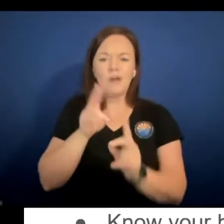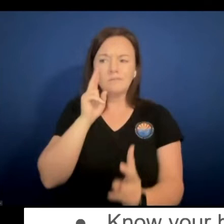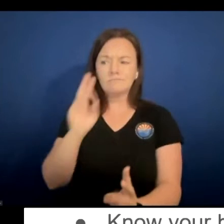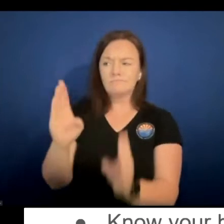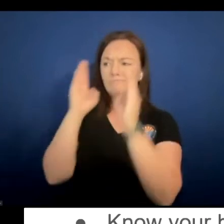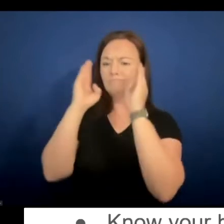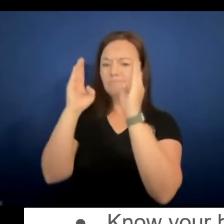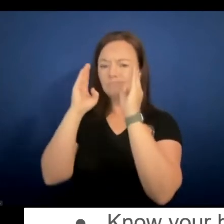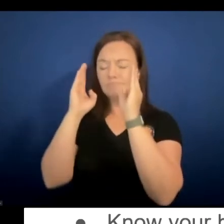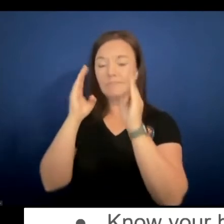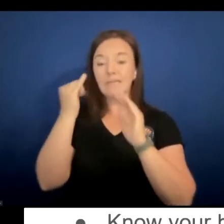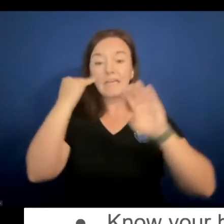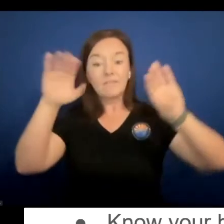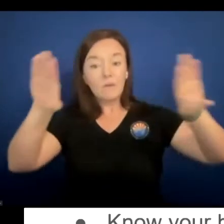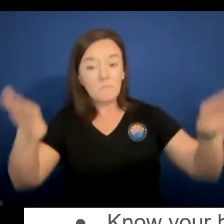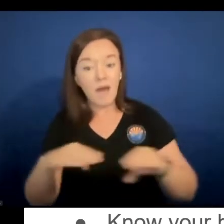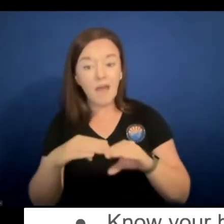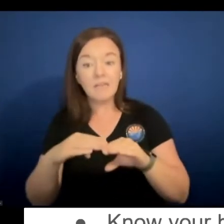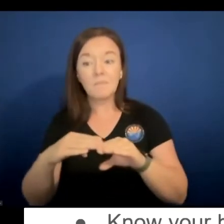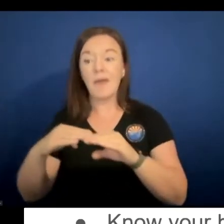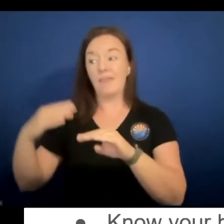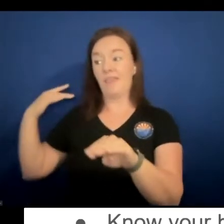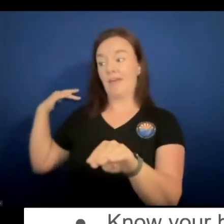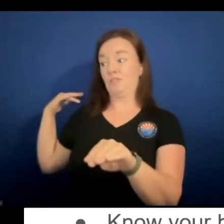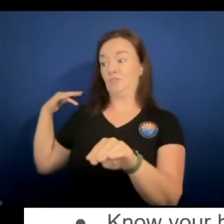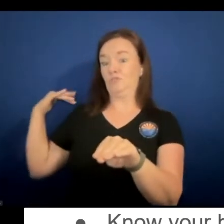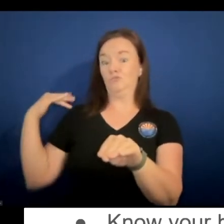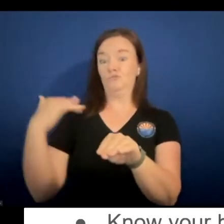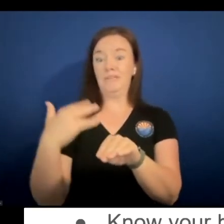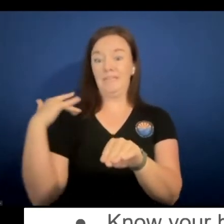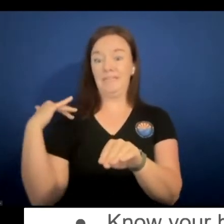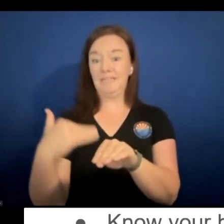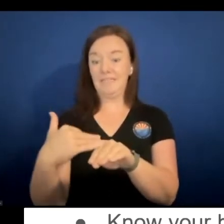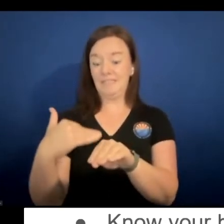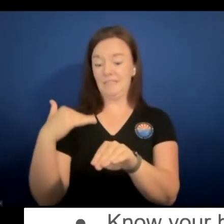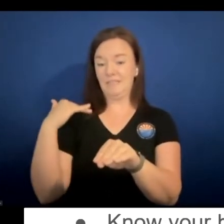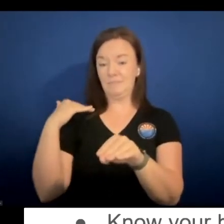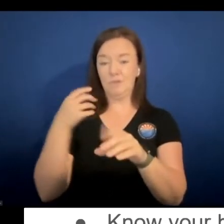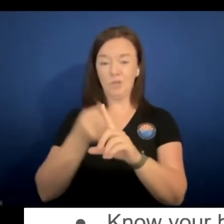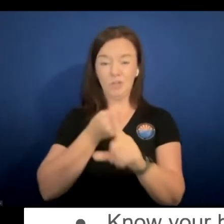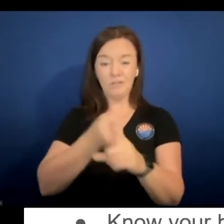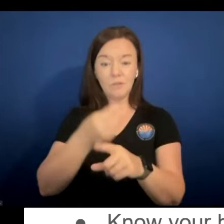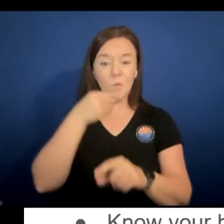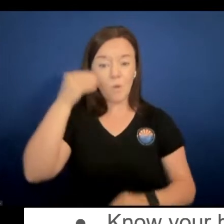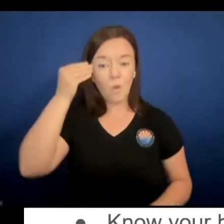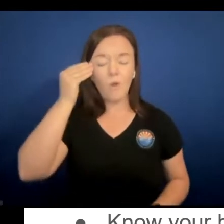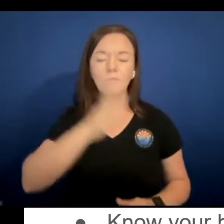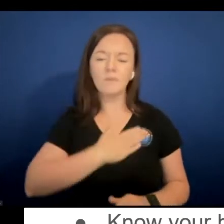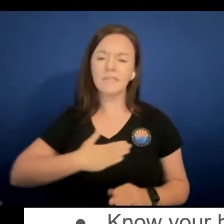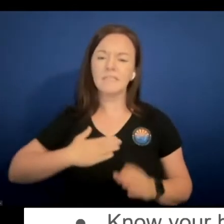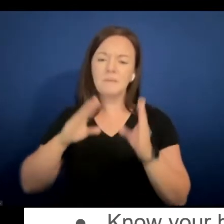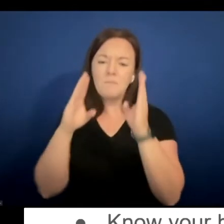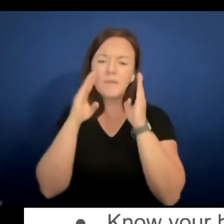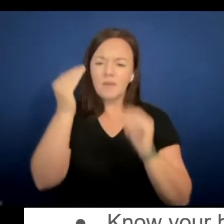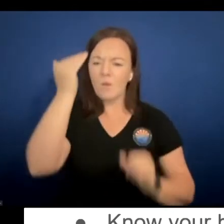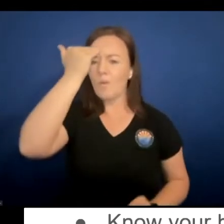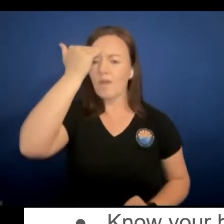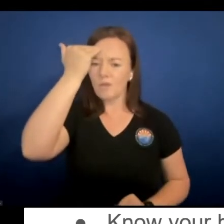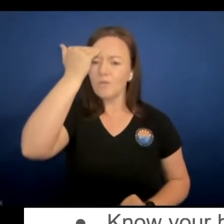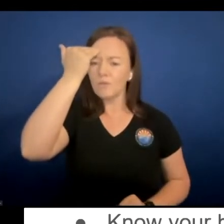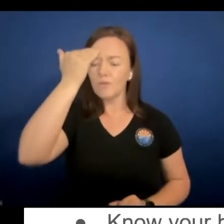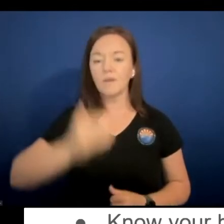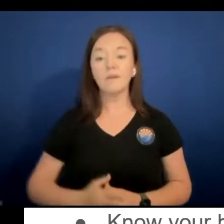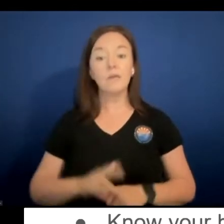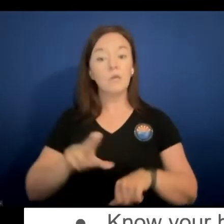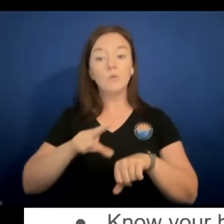bottom and downstream, please be aware of what's going on that day. And normal